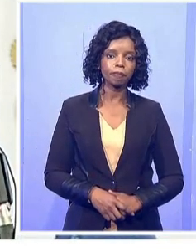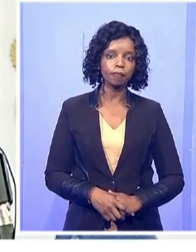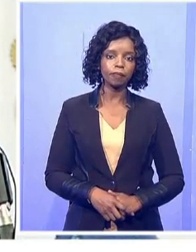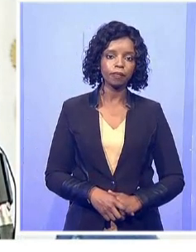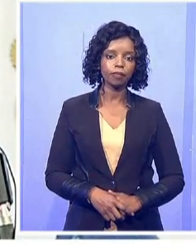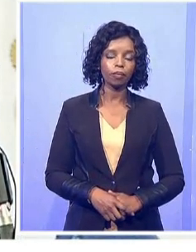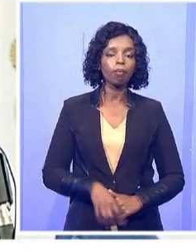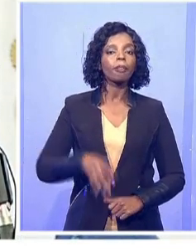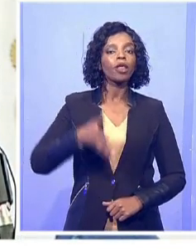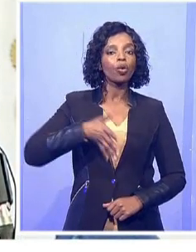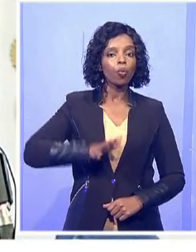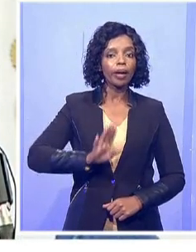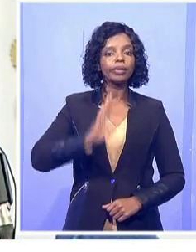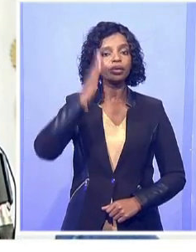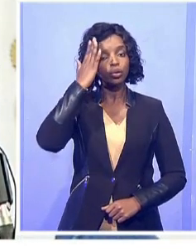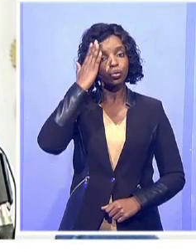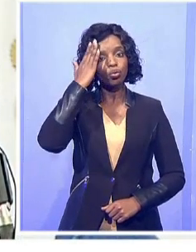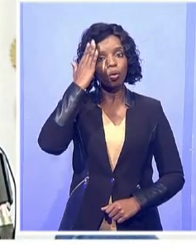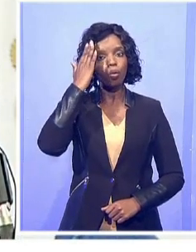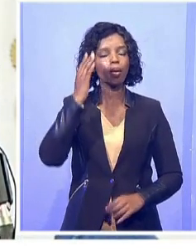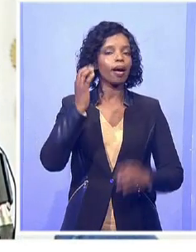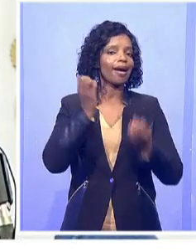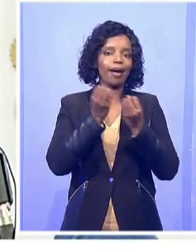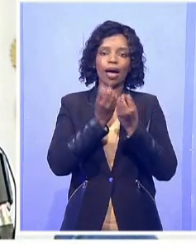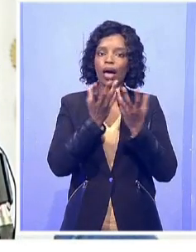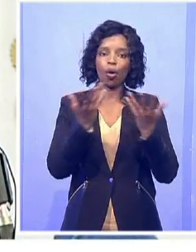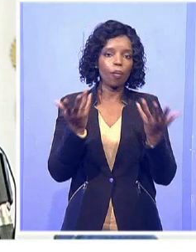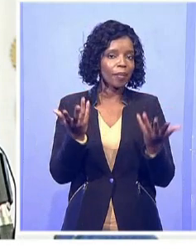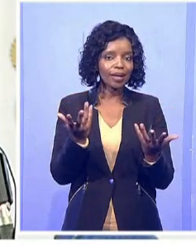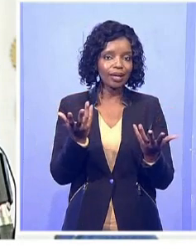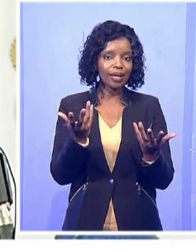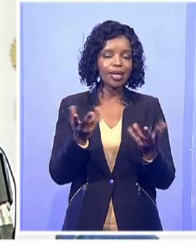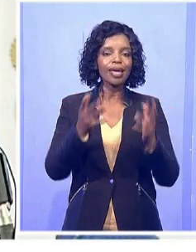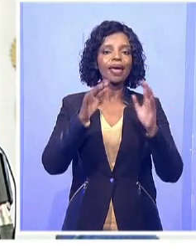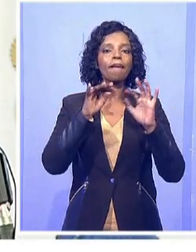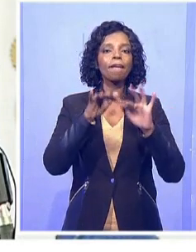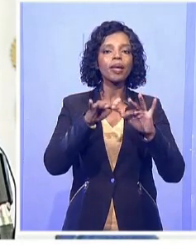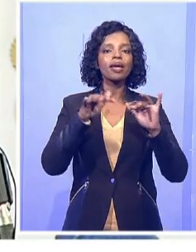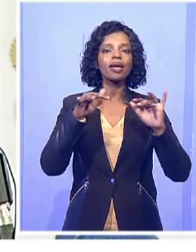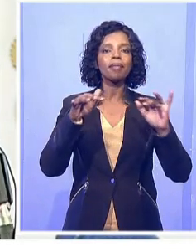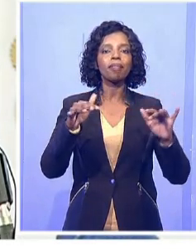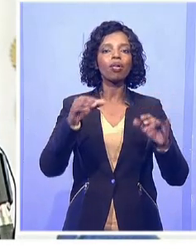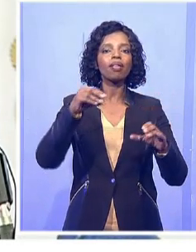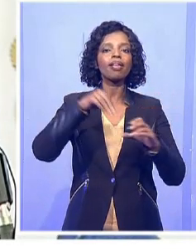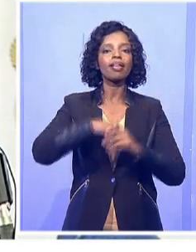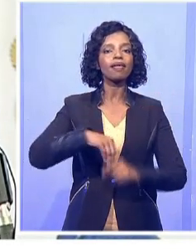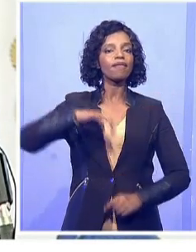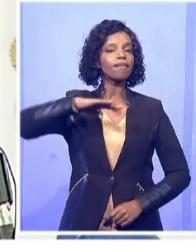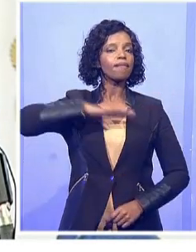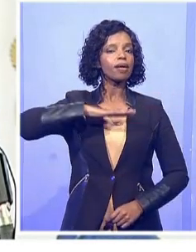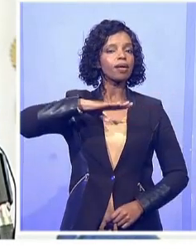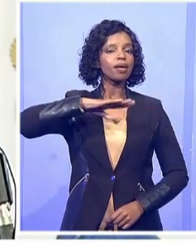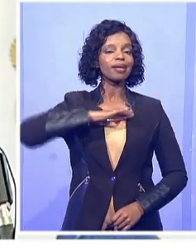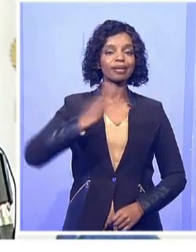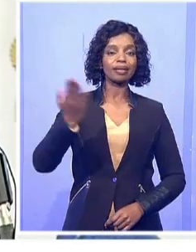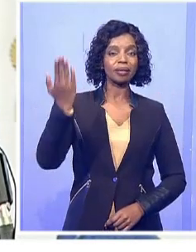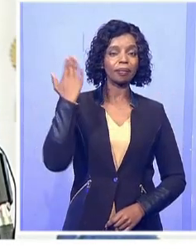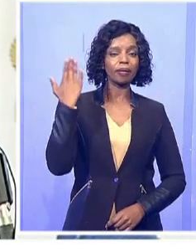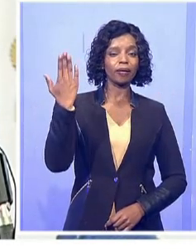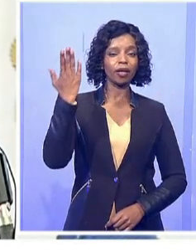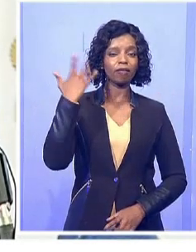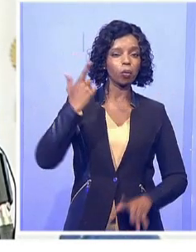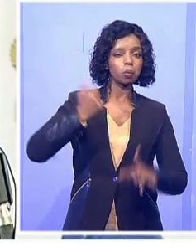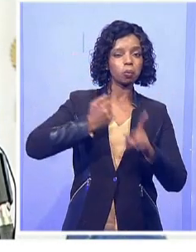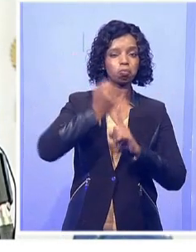how many military veterans are in the Free State province. And we can only